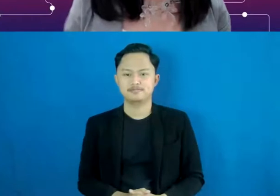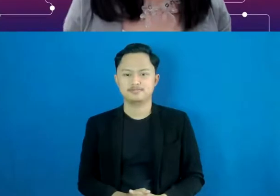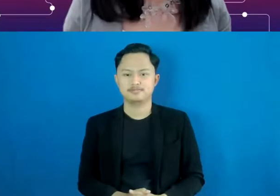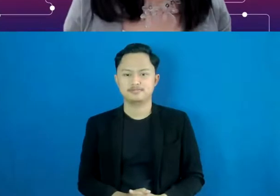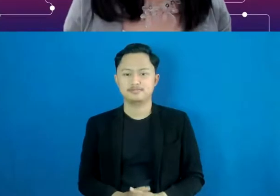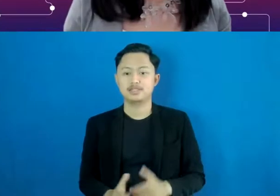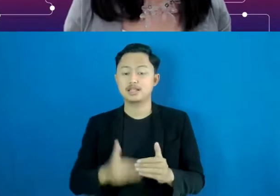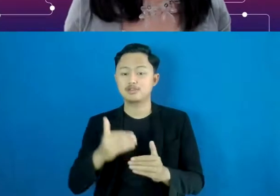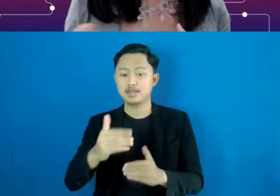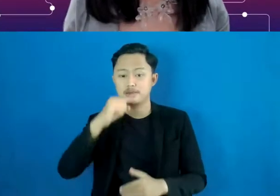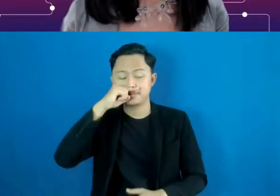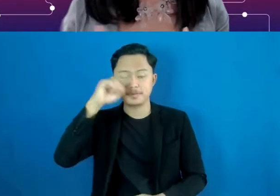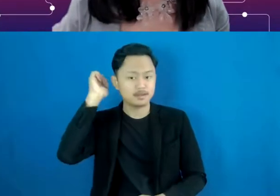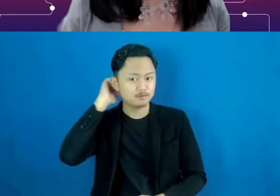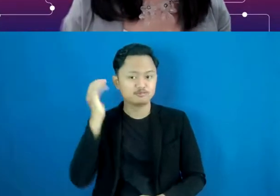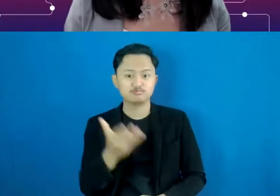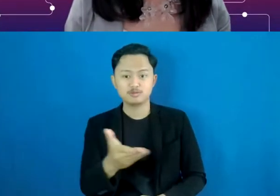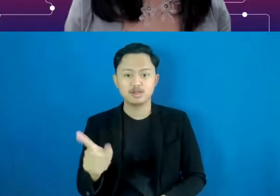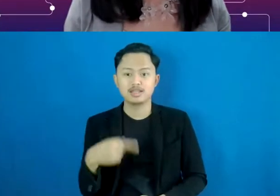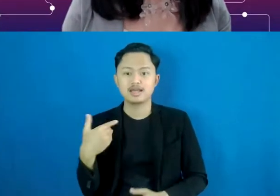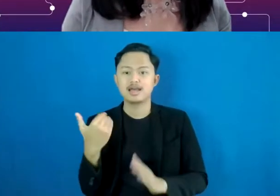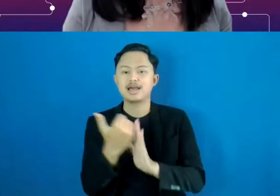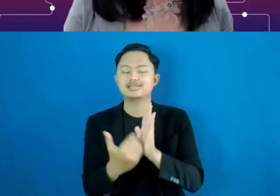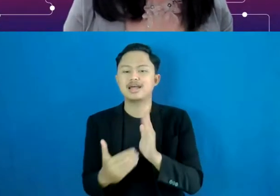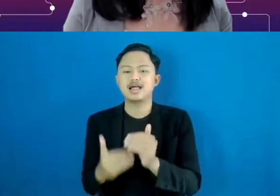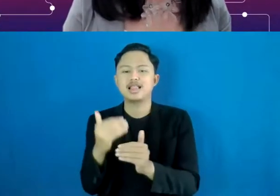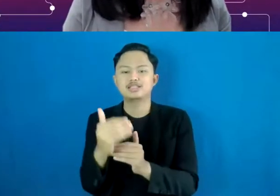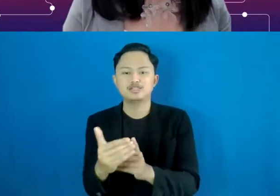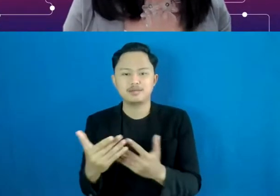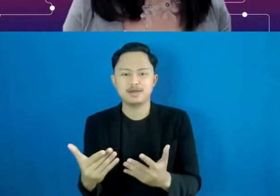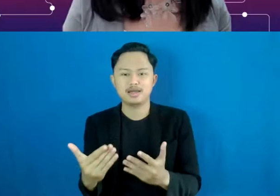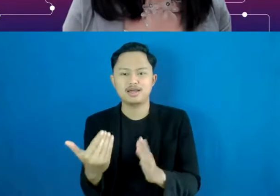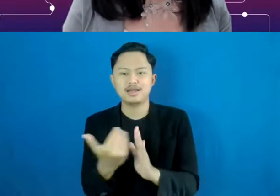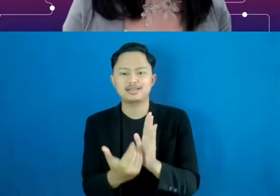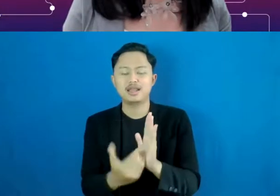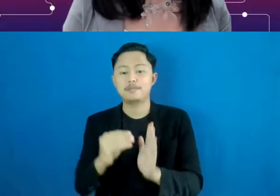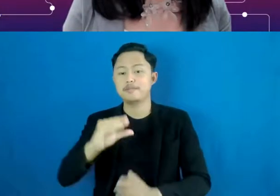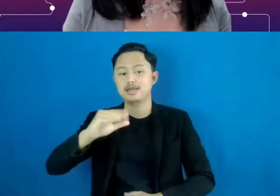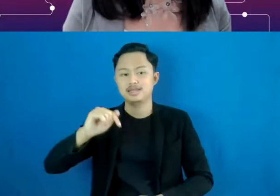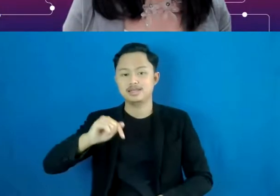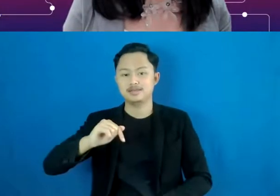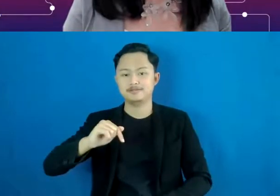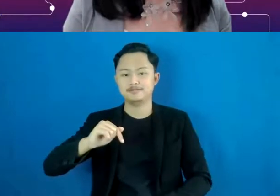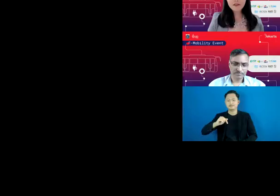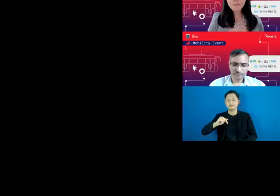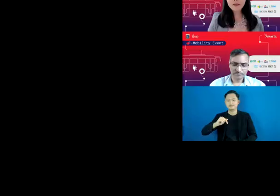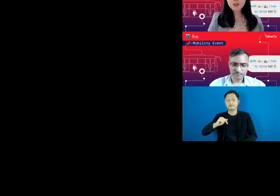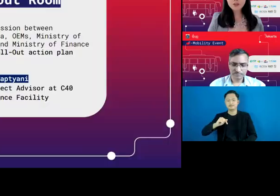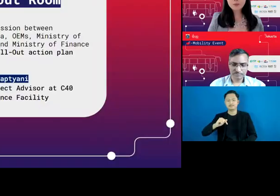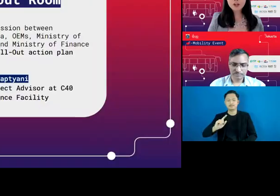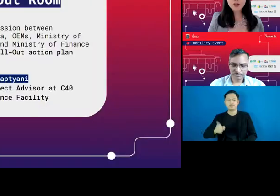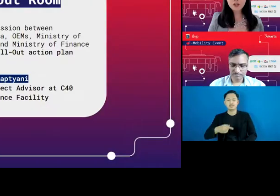ladies and gentlemen, we will continue to our next agenda this morning, which is we will be